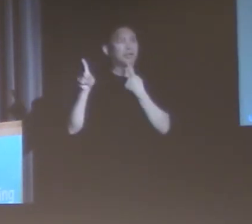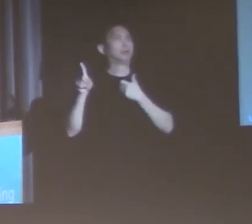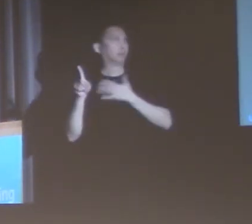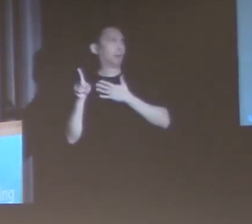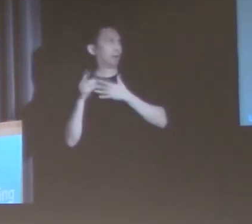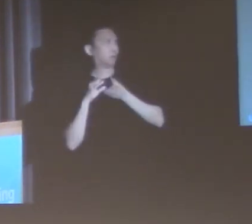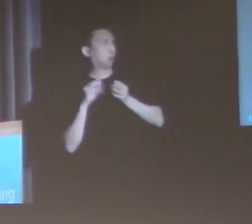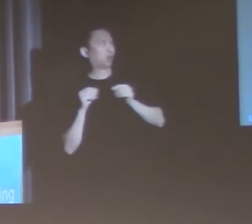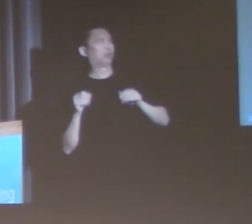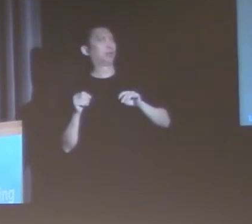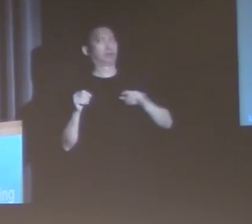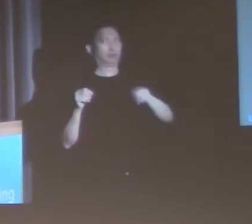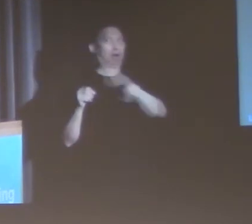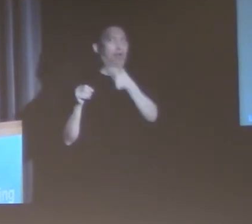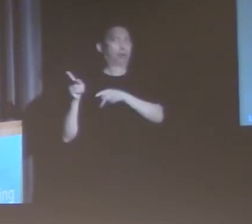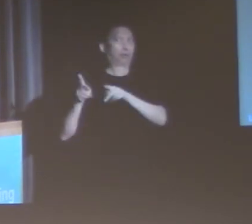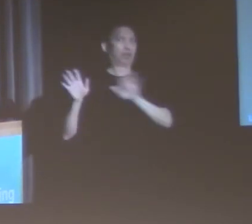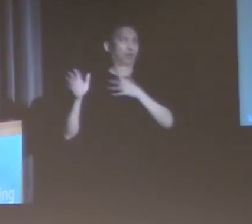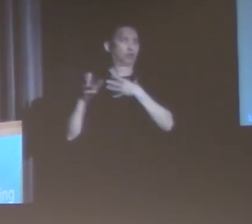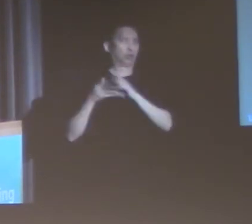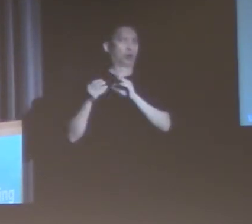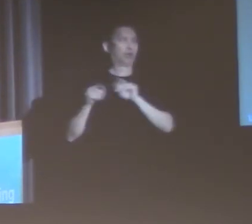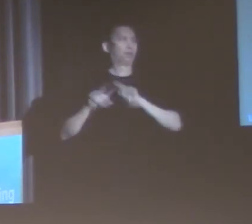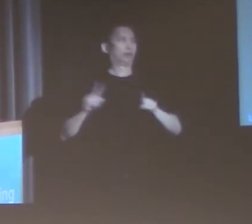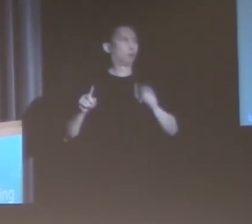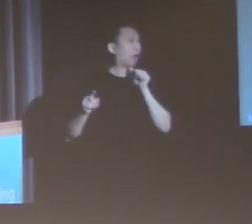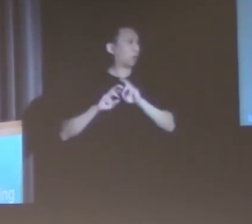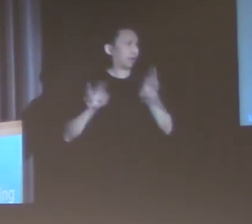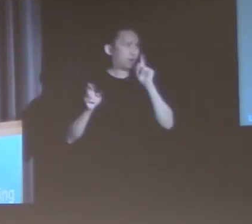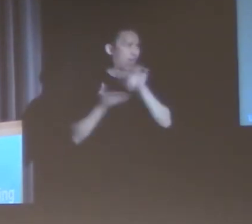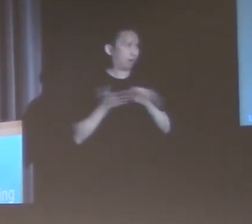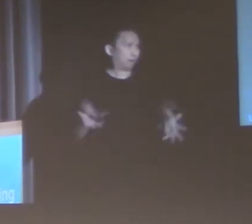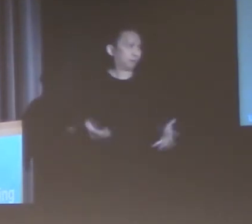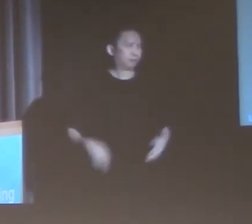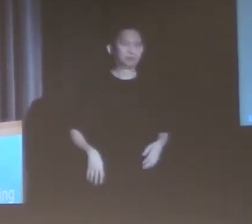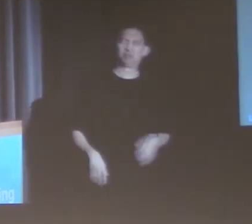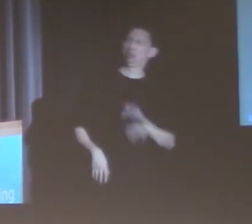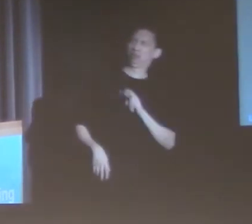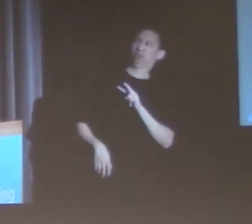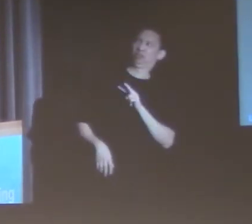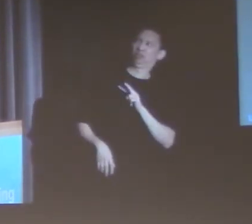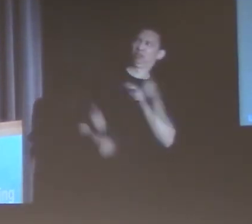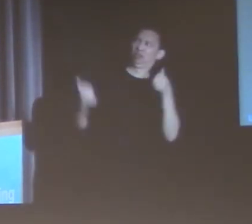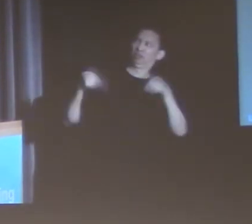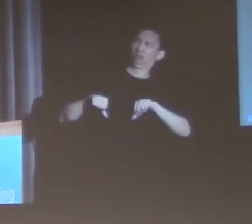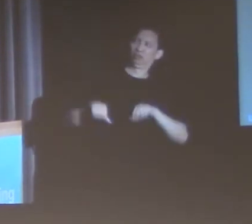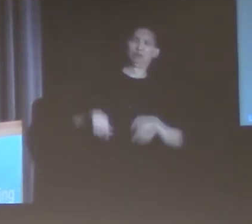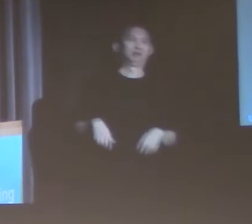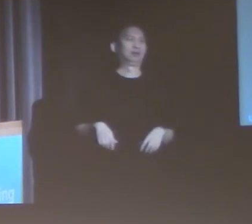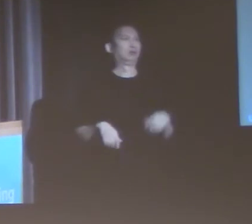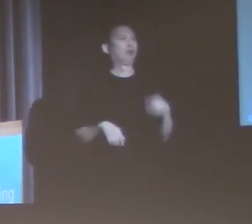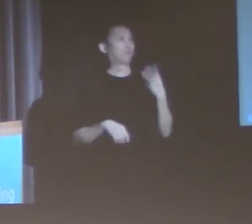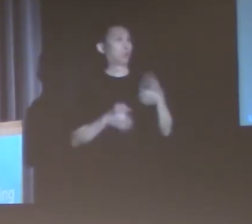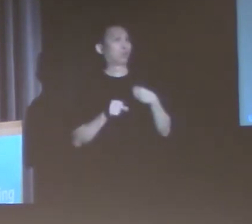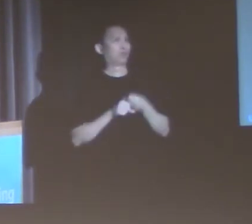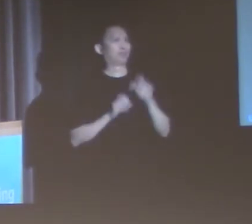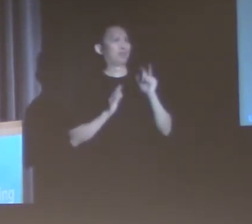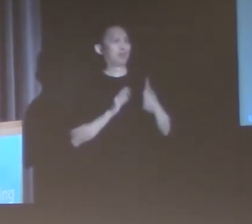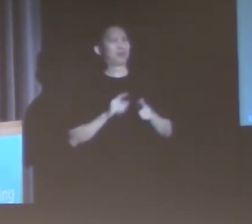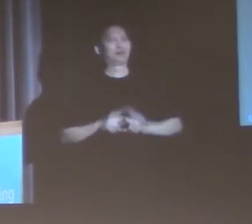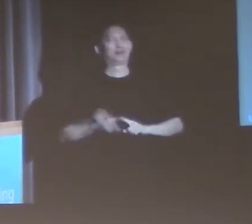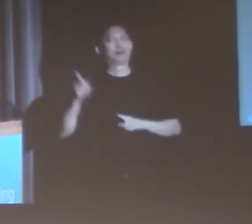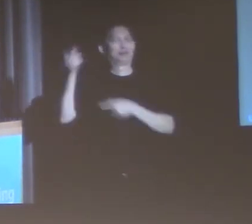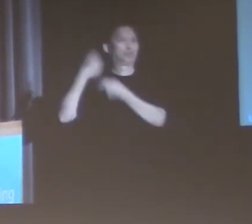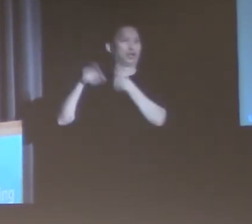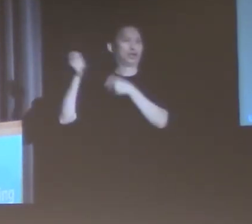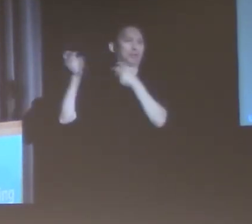for it. And it was a really weird sensation. And then a couple of years later, in fact, somebody different, there was a change of